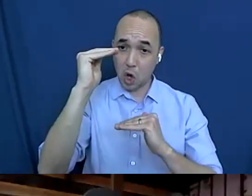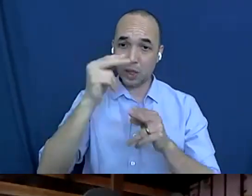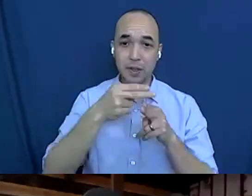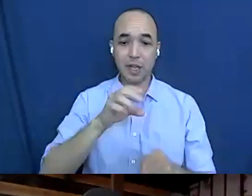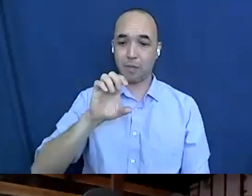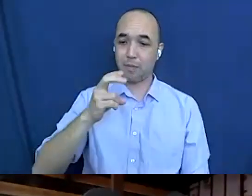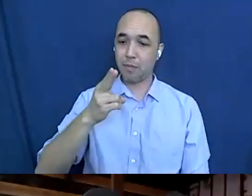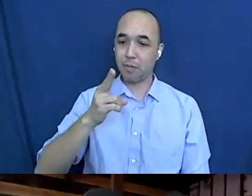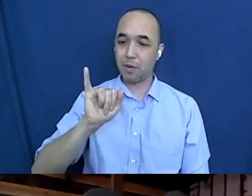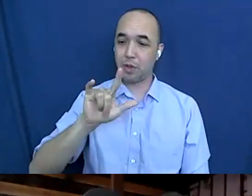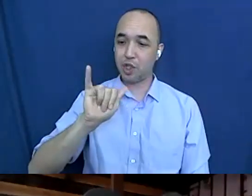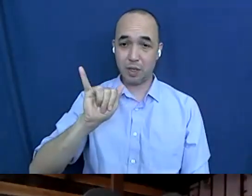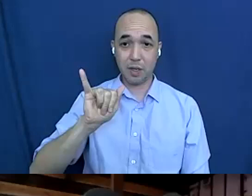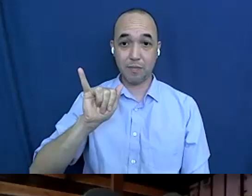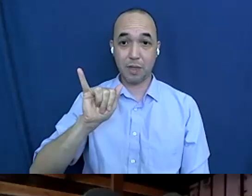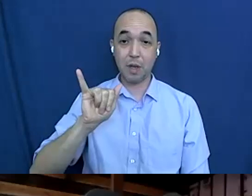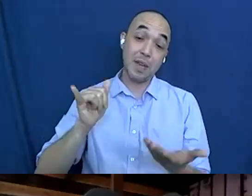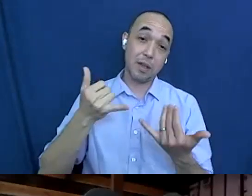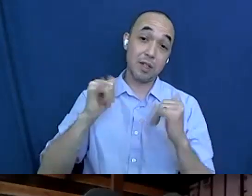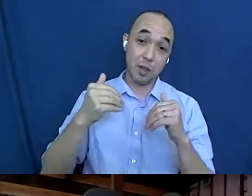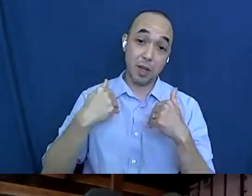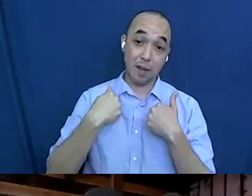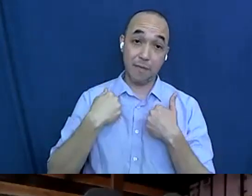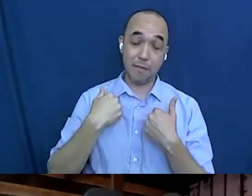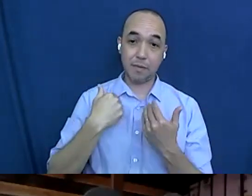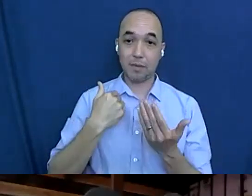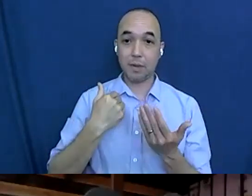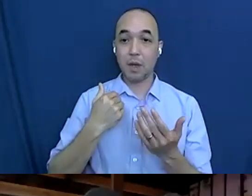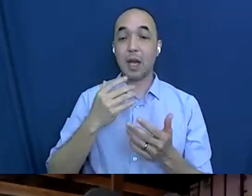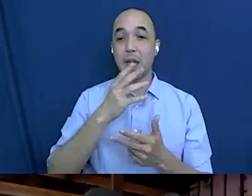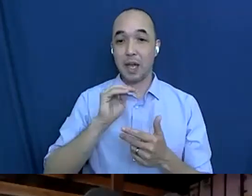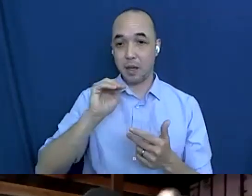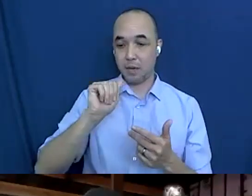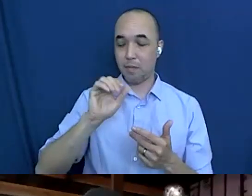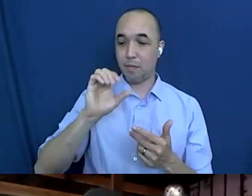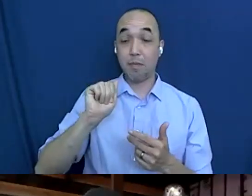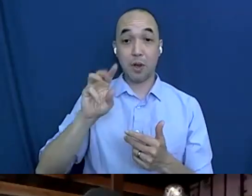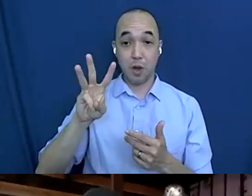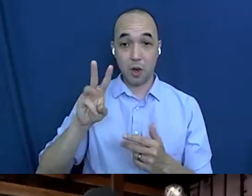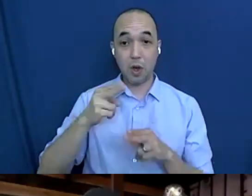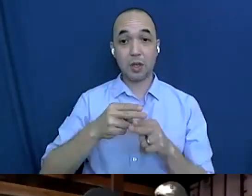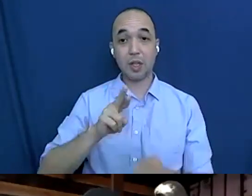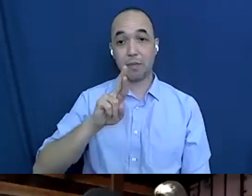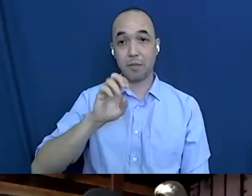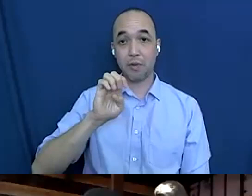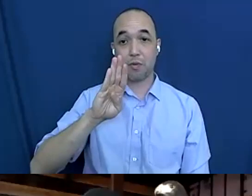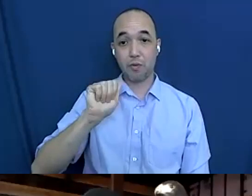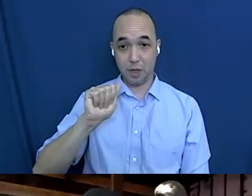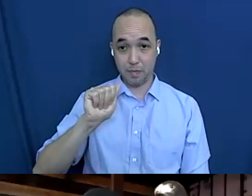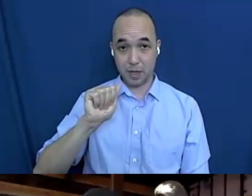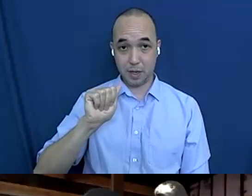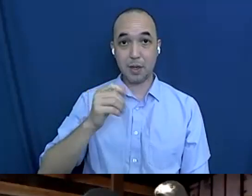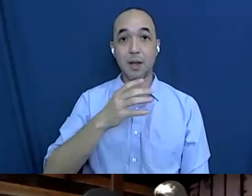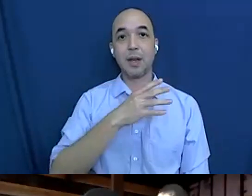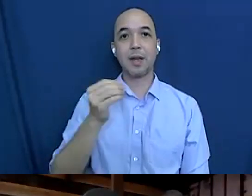still has them because they live a long time. She also has a macaw named Reba. And I have learned